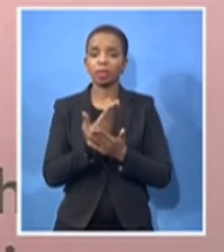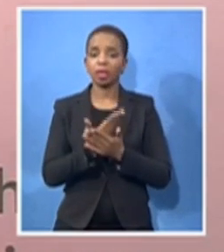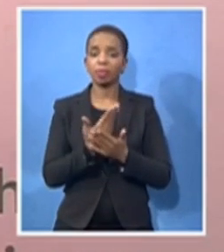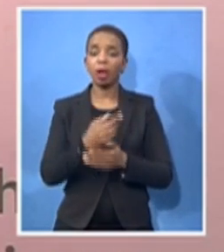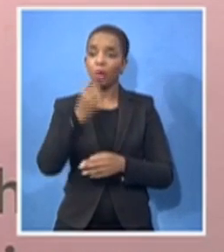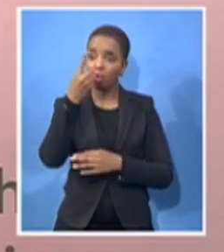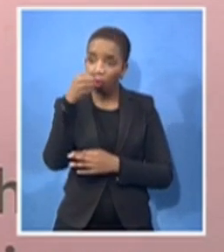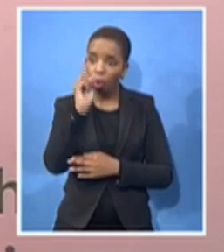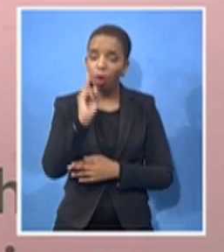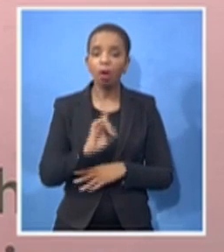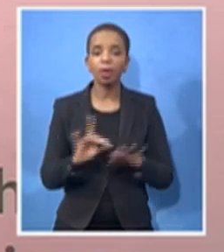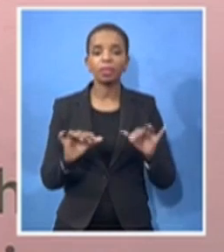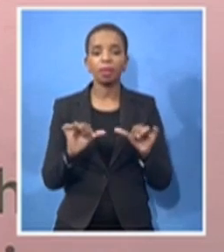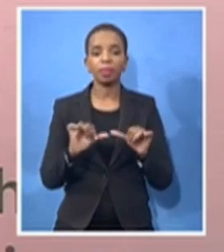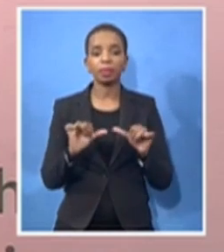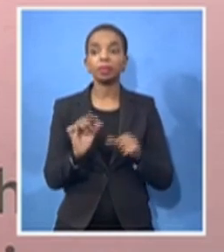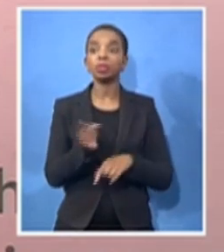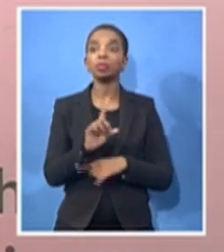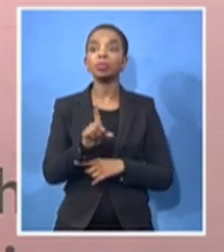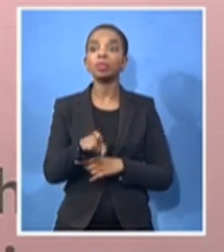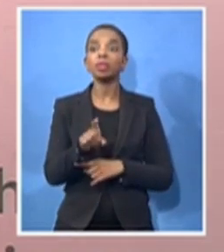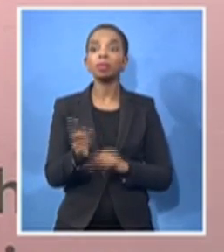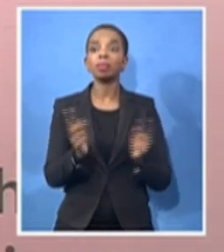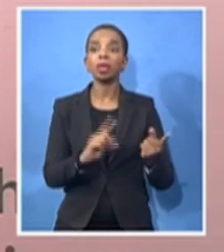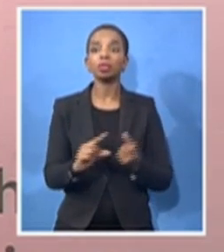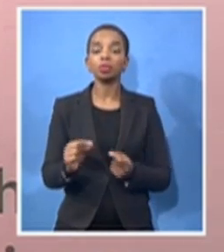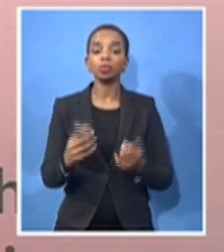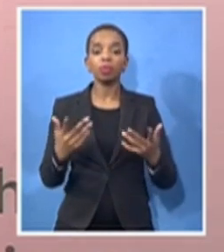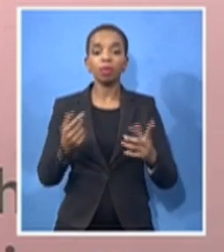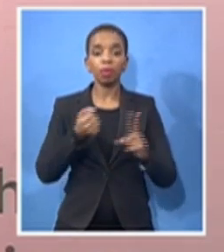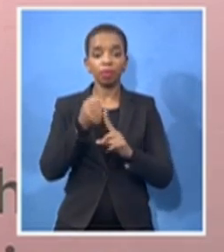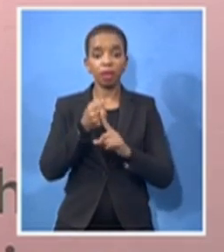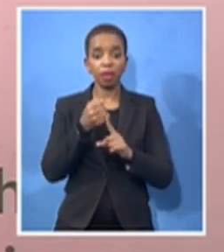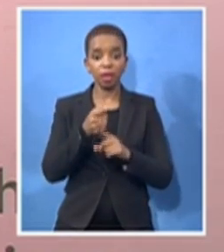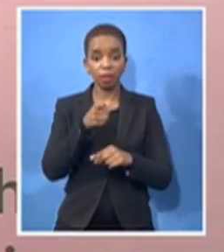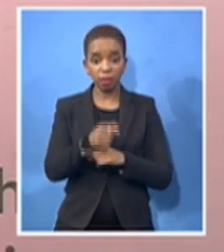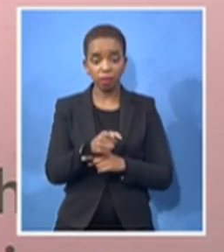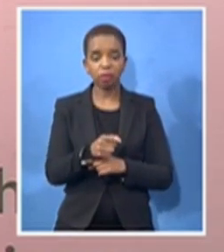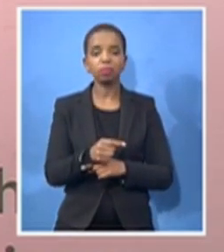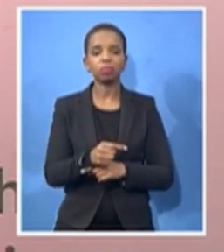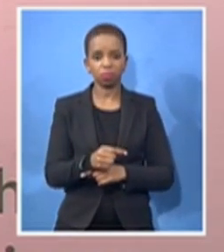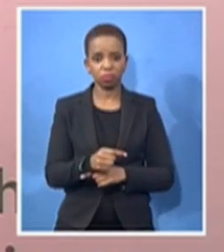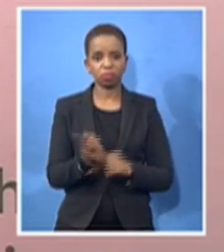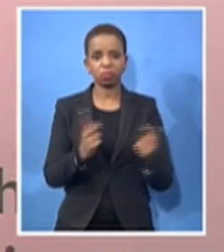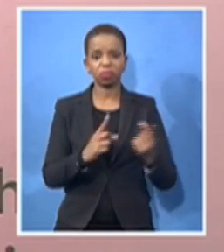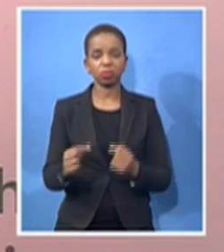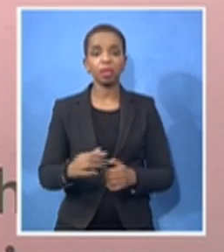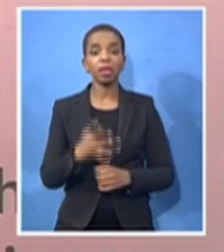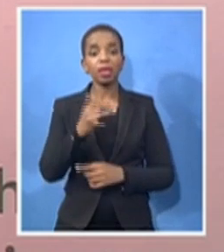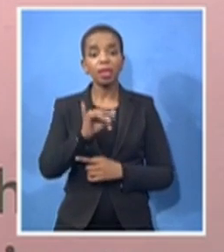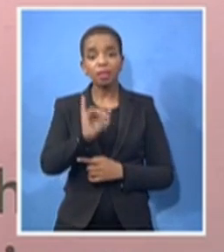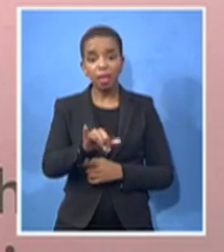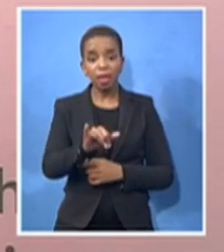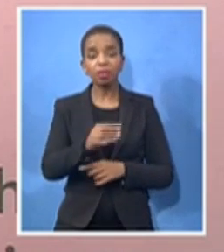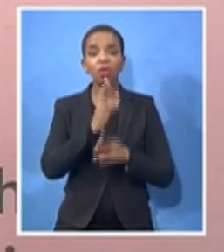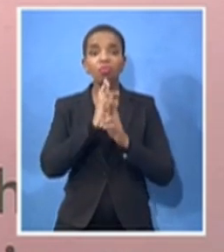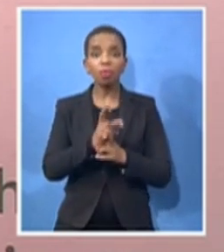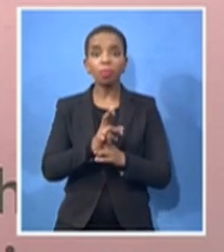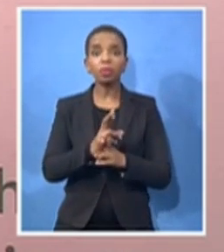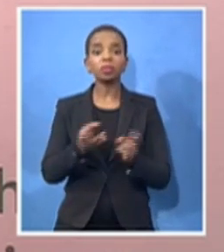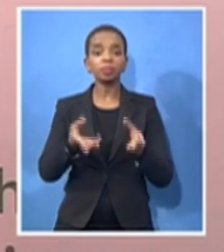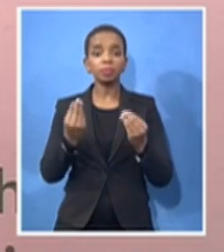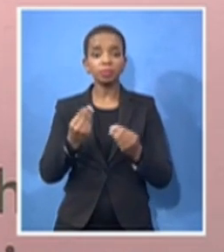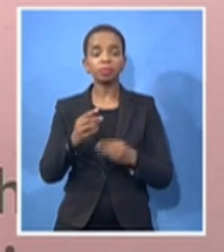fight this infection. If we can get to that point, we'll be very close to winning the battle. So this is the start. Case management